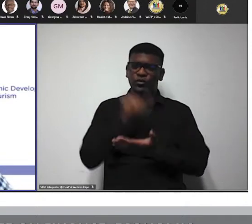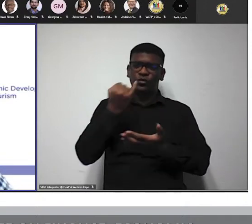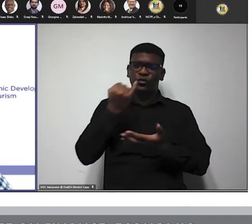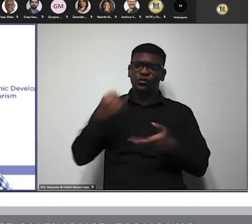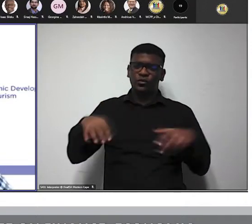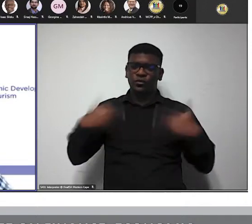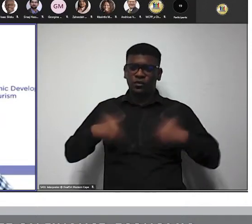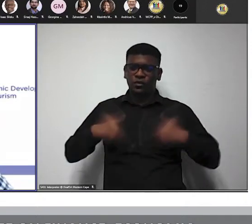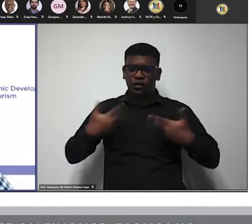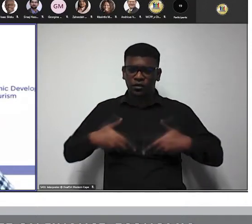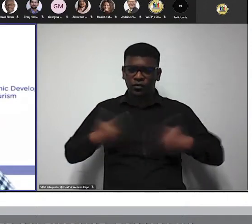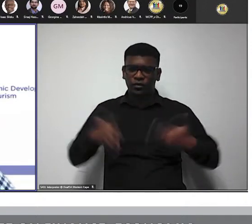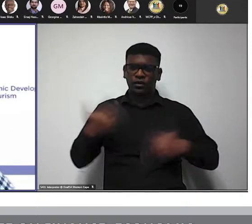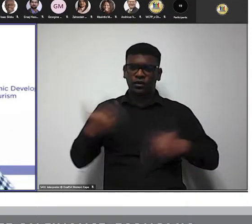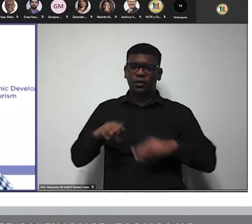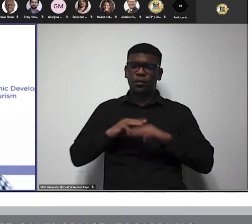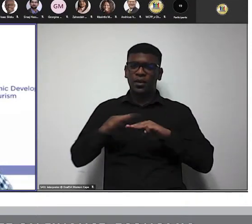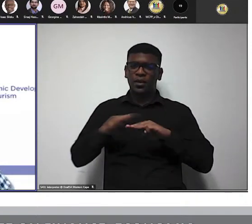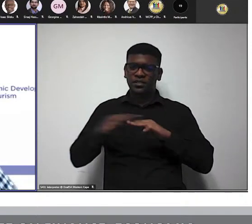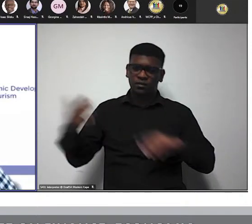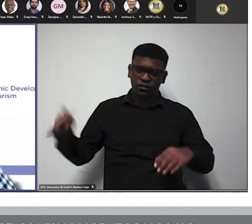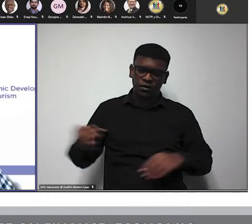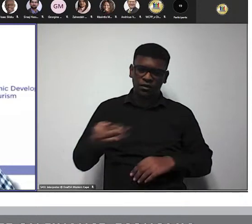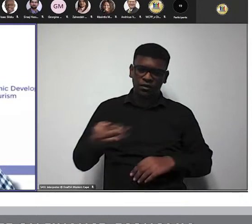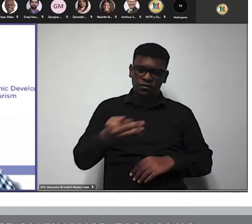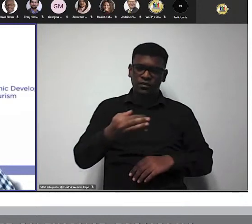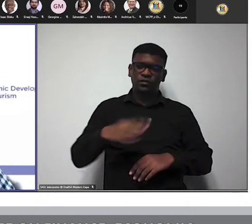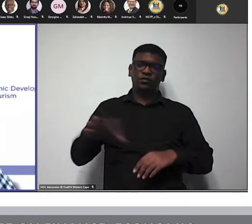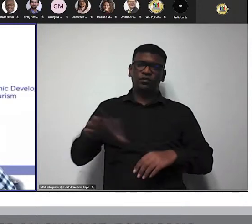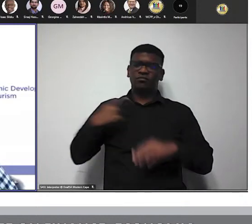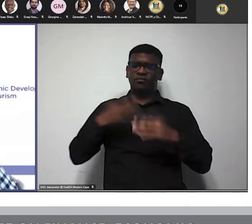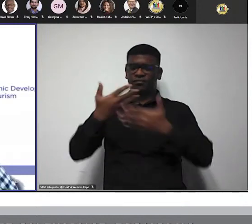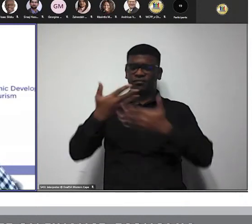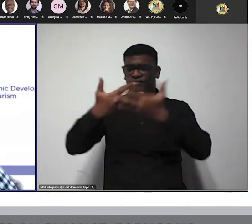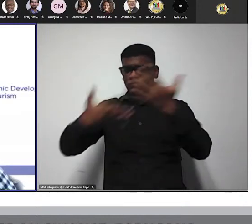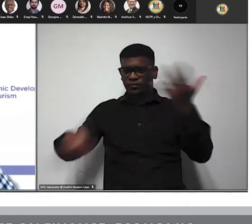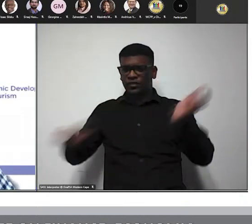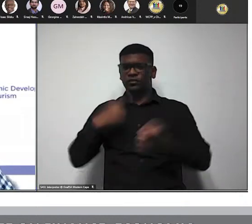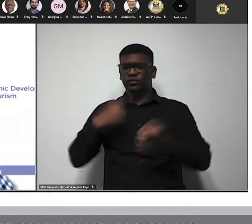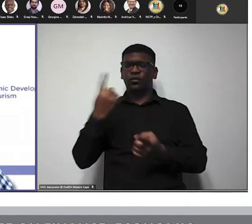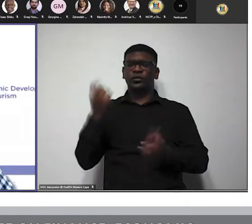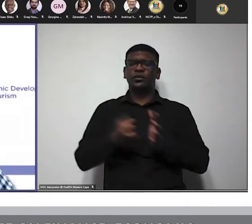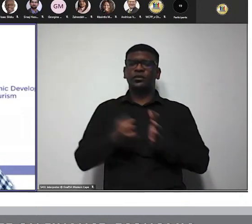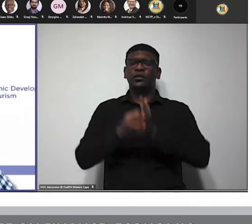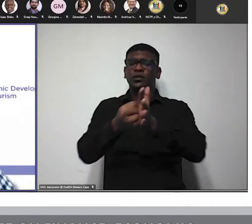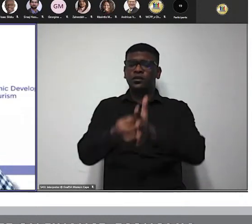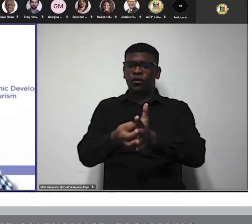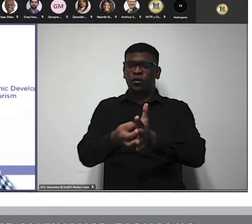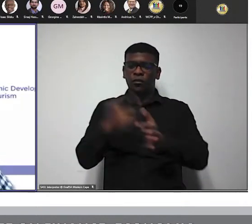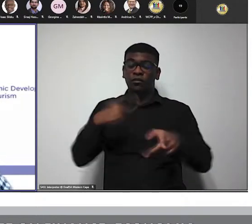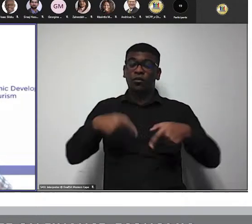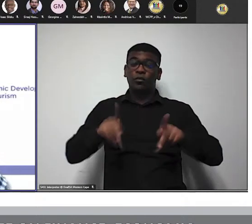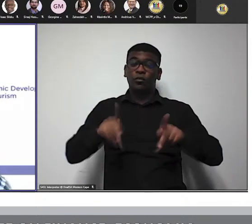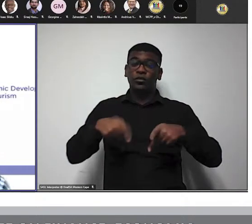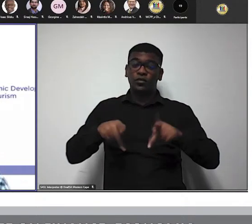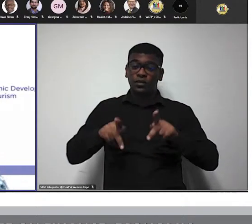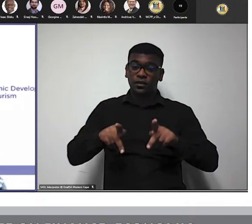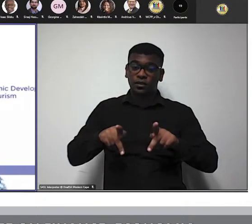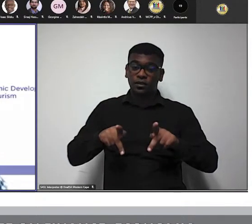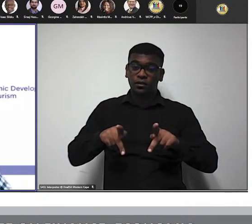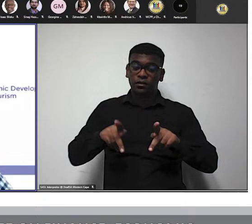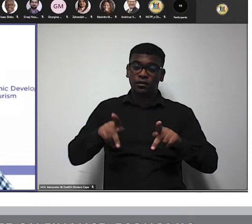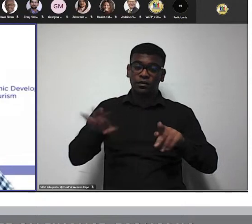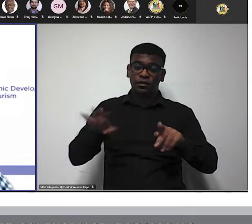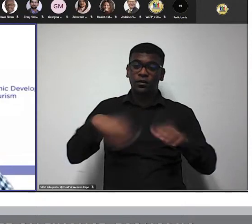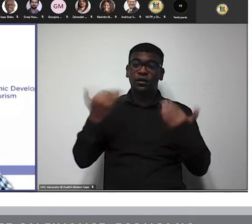apparel, plastics, fish, etc. So these are some of the examples of opportunities that we're doing. We're now in our